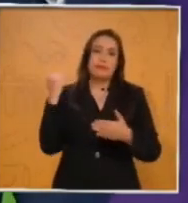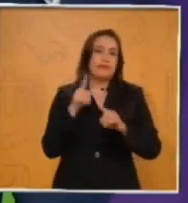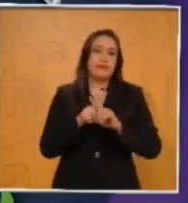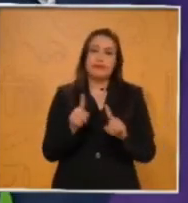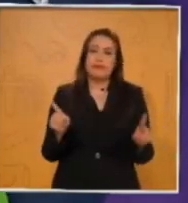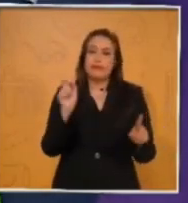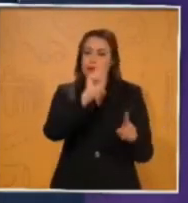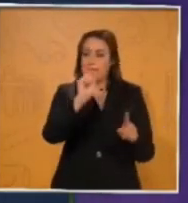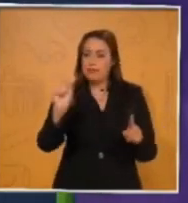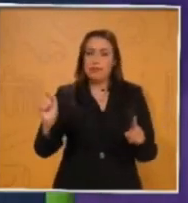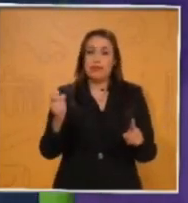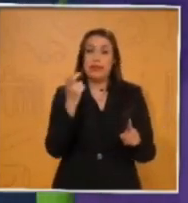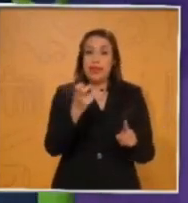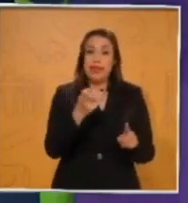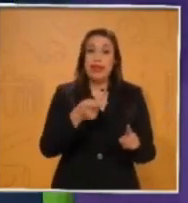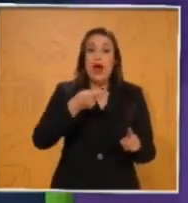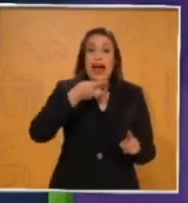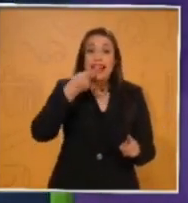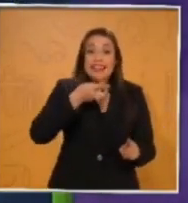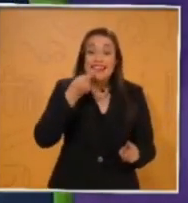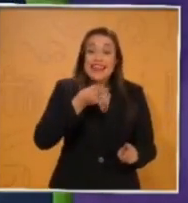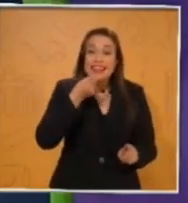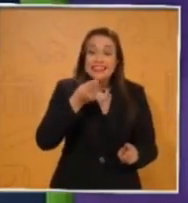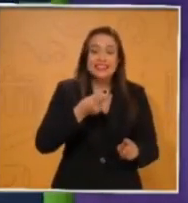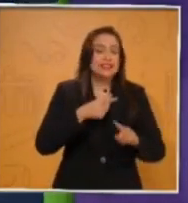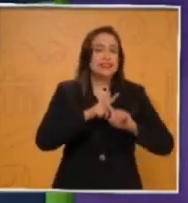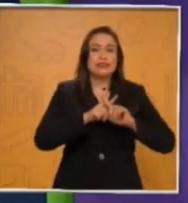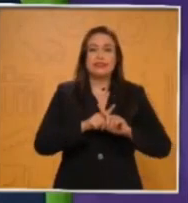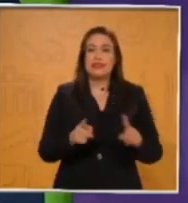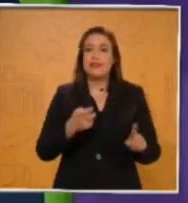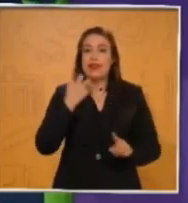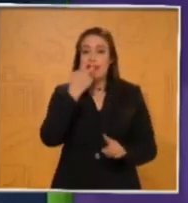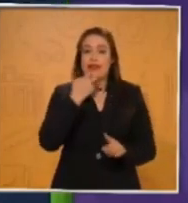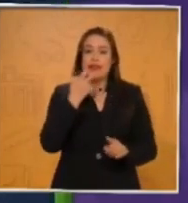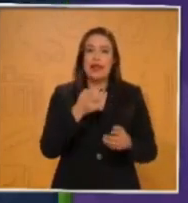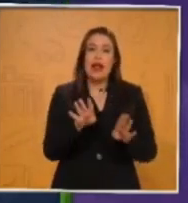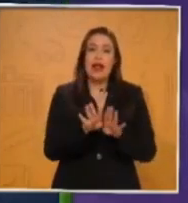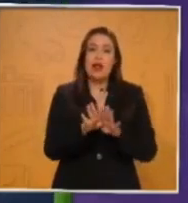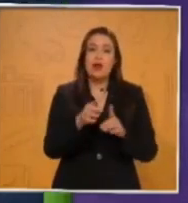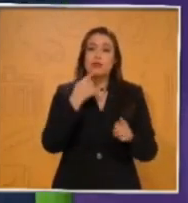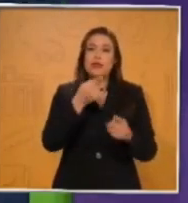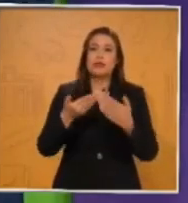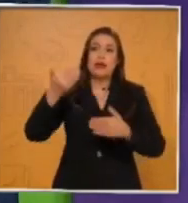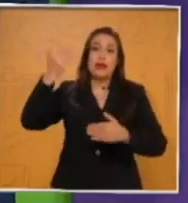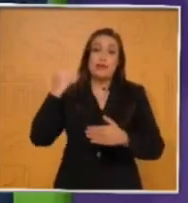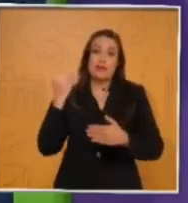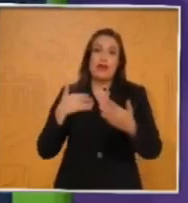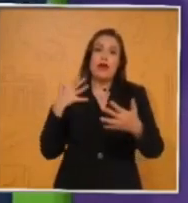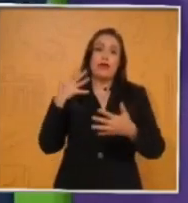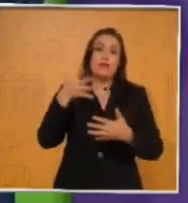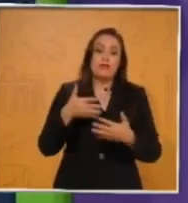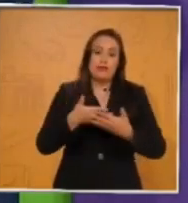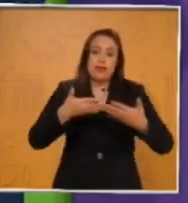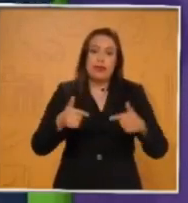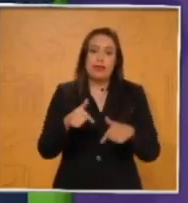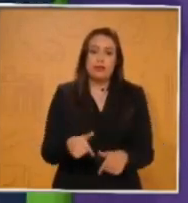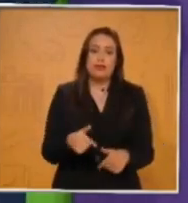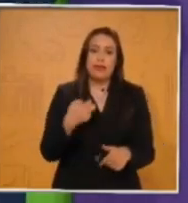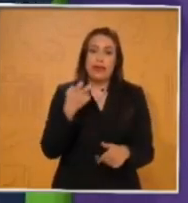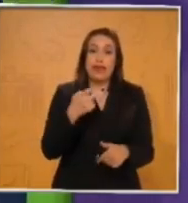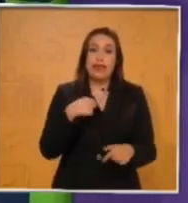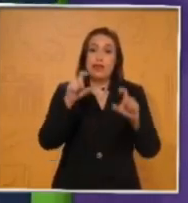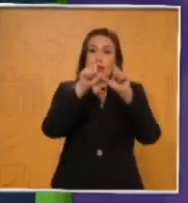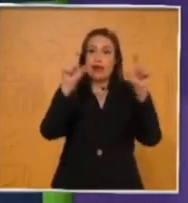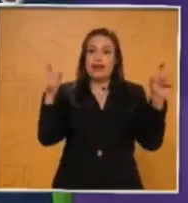Sometimes the pronunciation or the sound, it's different from present and past. That's why they are titled